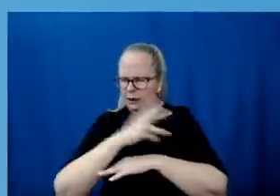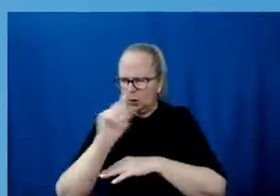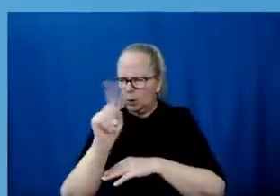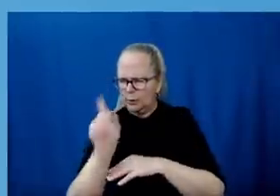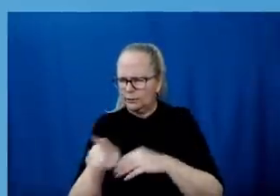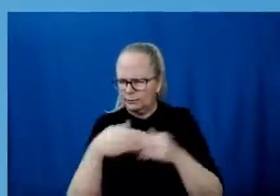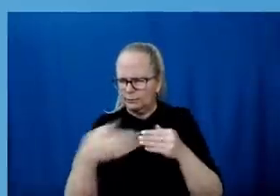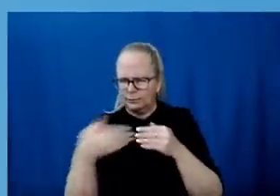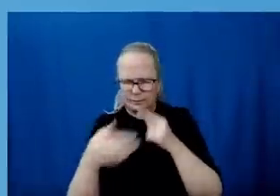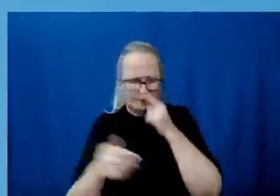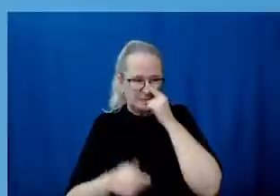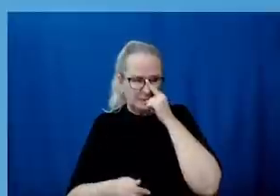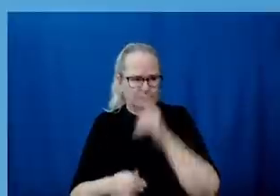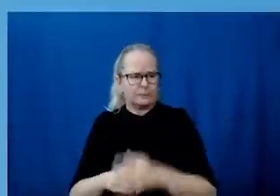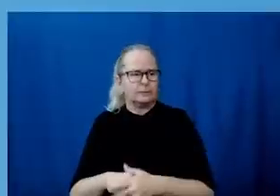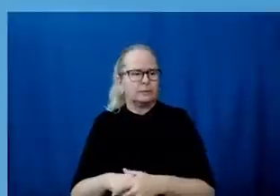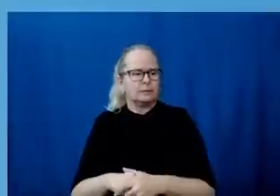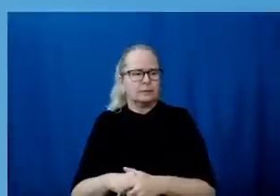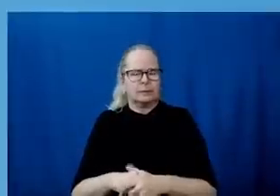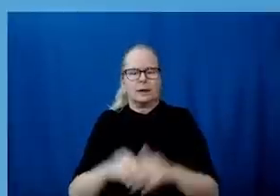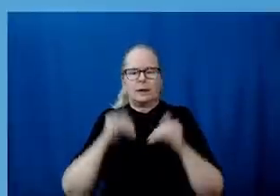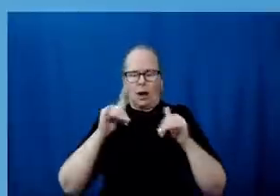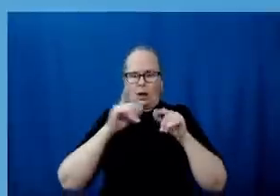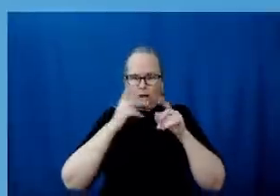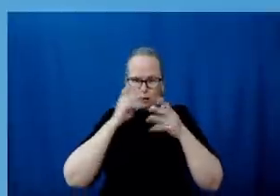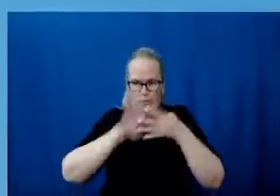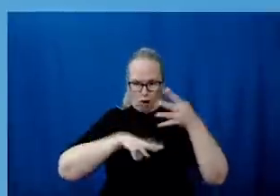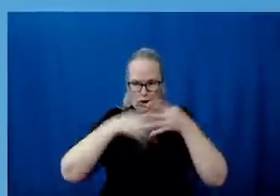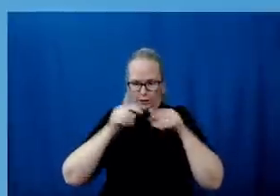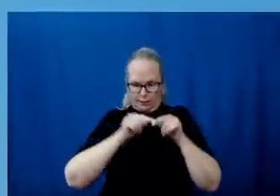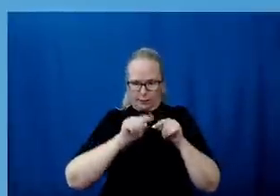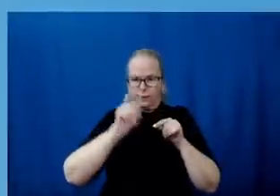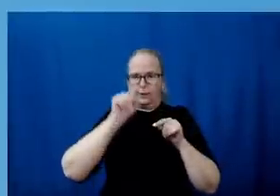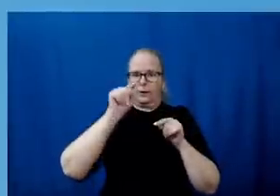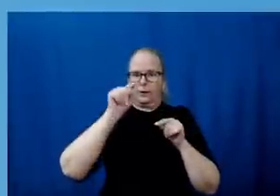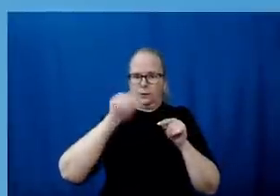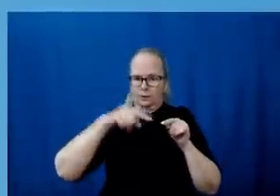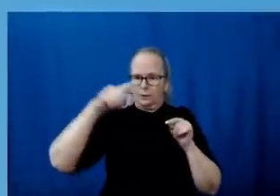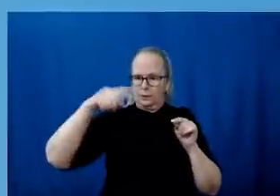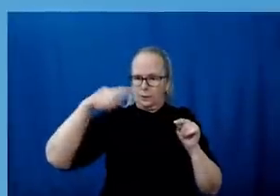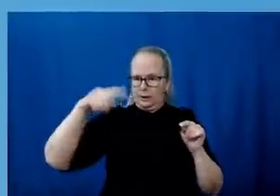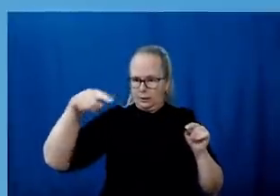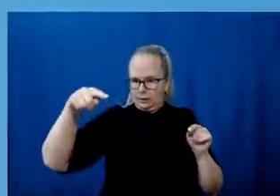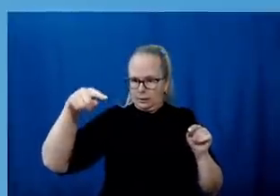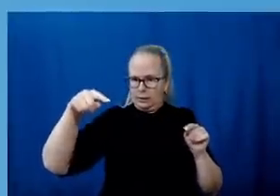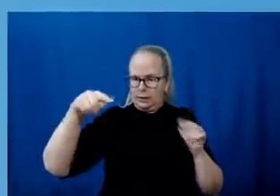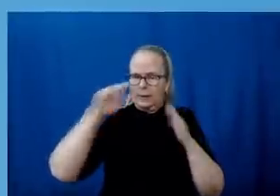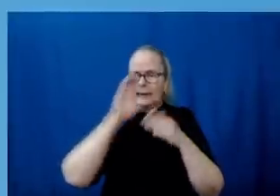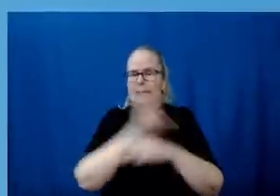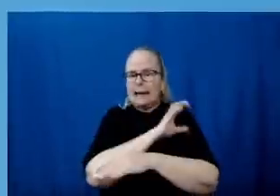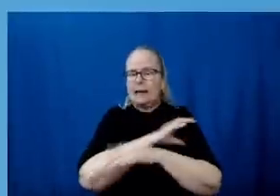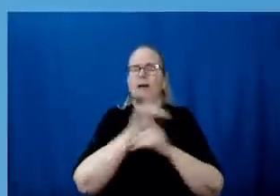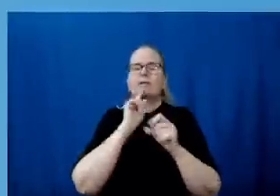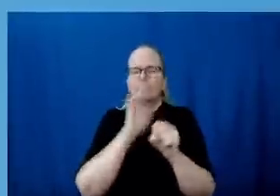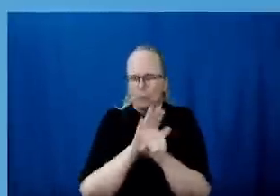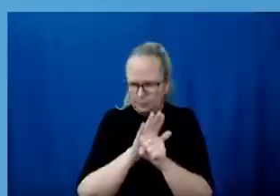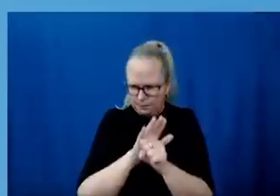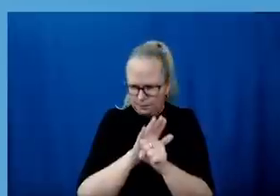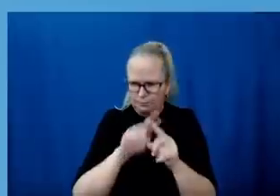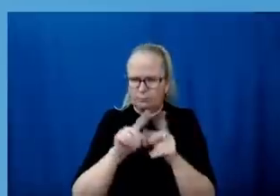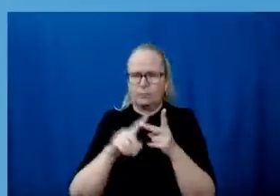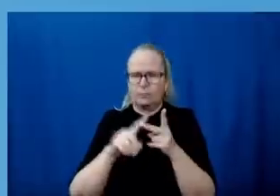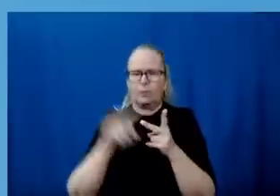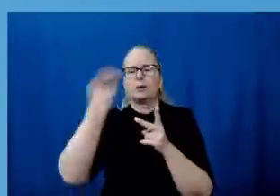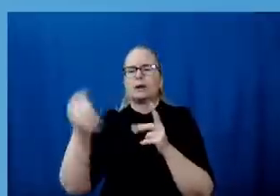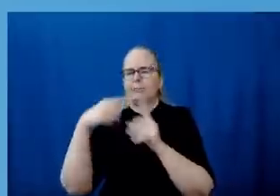I think you answered it already because it was the 6-day question. So based on the charts that you were showing us where you were mapping clinically